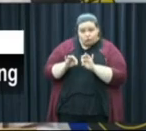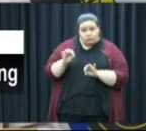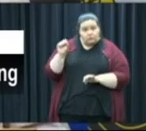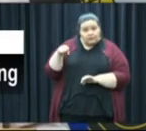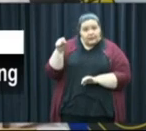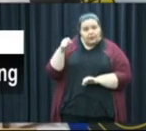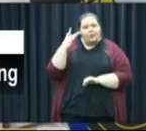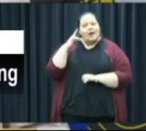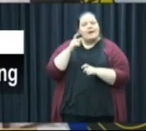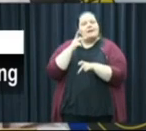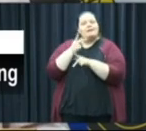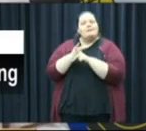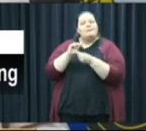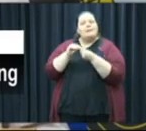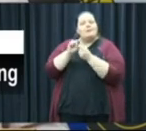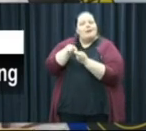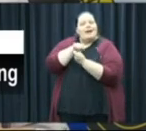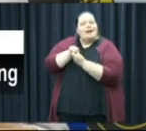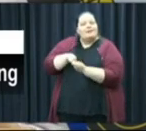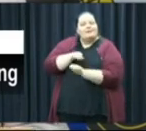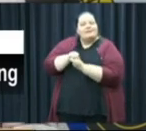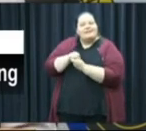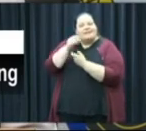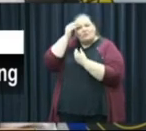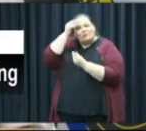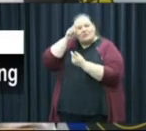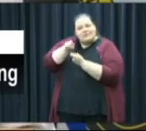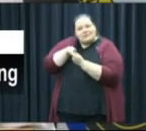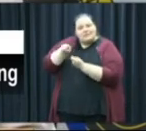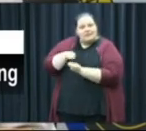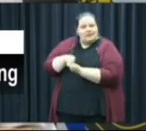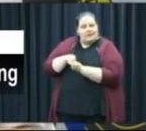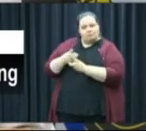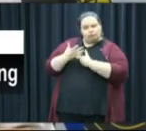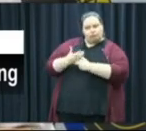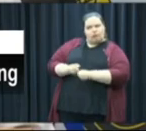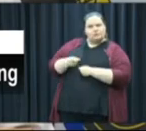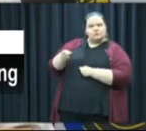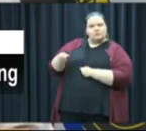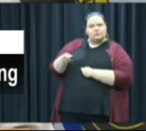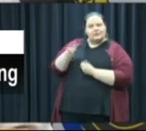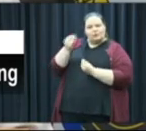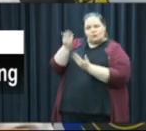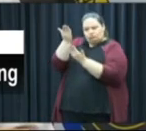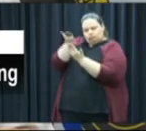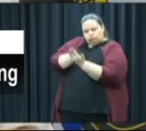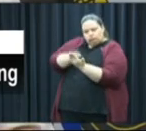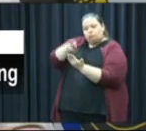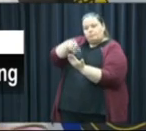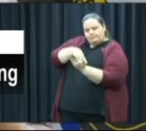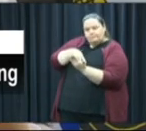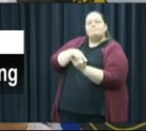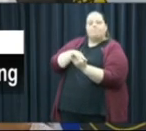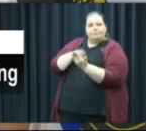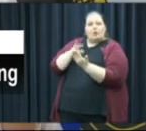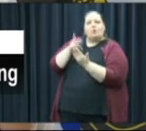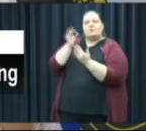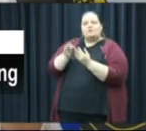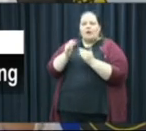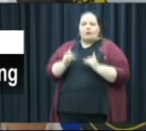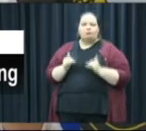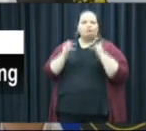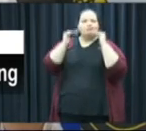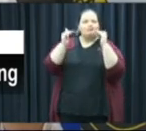the accuracy of our data and to have confidence in that data to make decisions and base our decisions on that, we do have to maintain